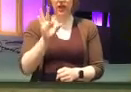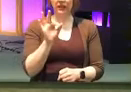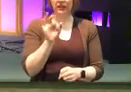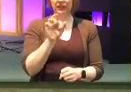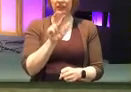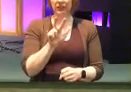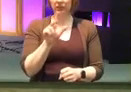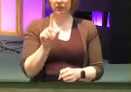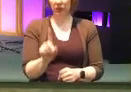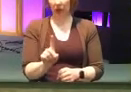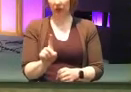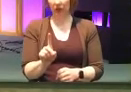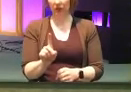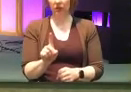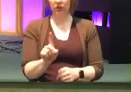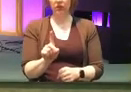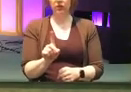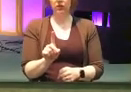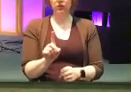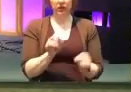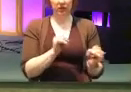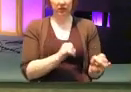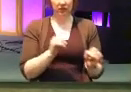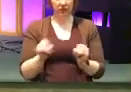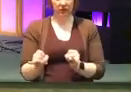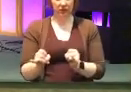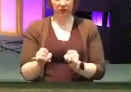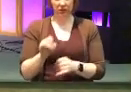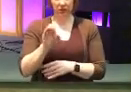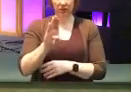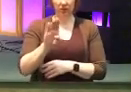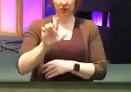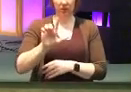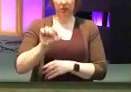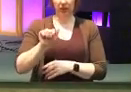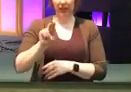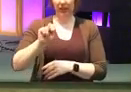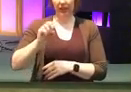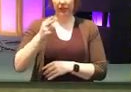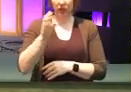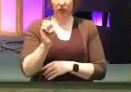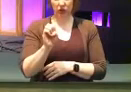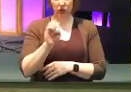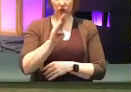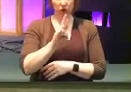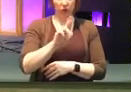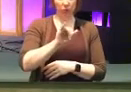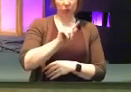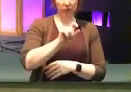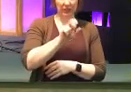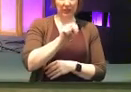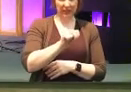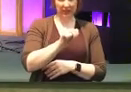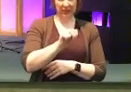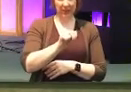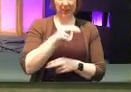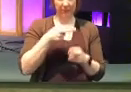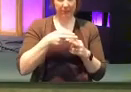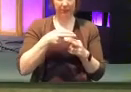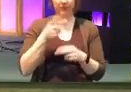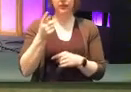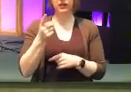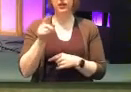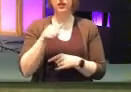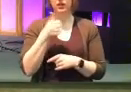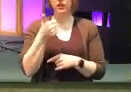1931, there was an individual by the name of Blanche Britton. Go ahead and go to the next slide if you would, Cody. Blanche Britton and